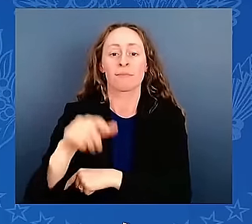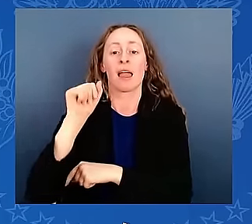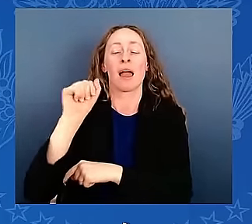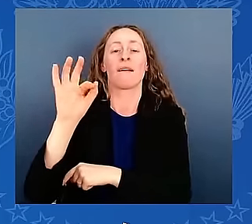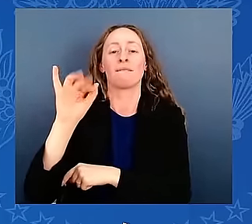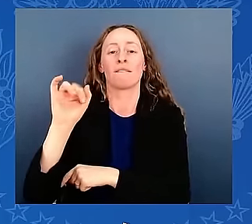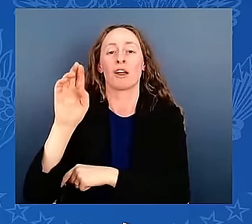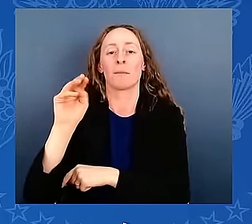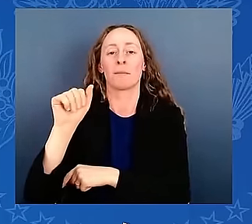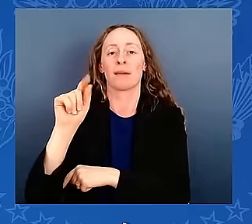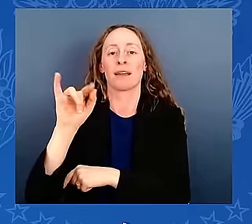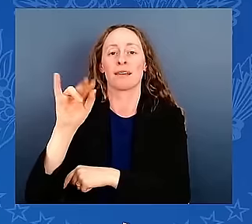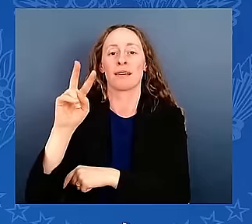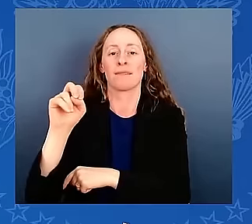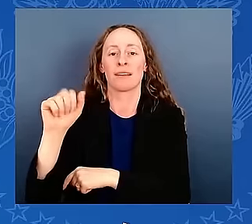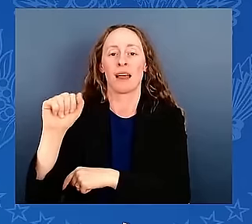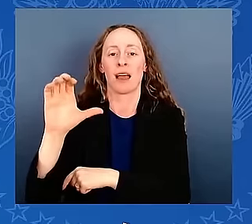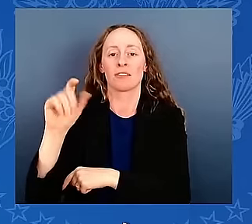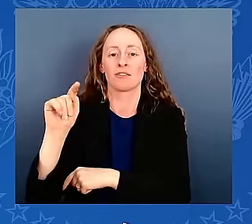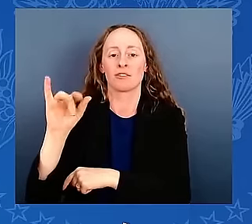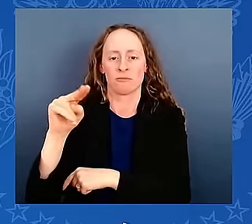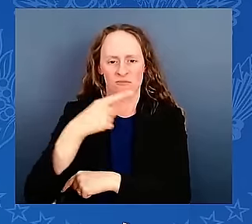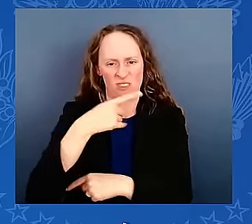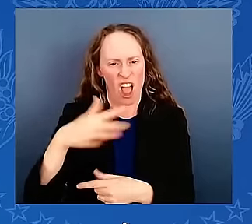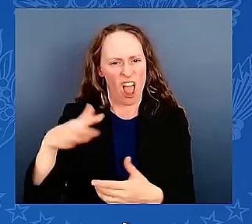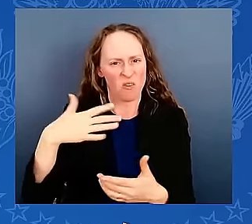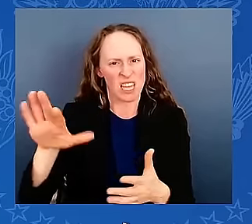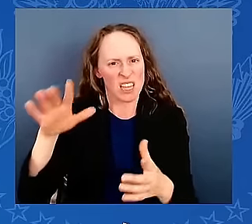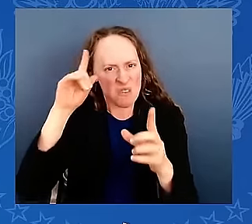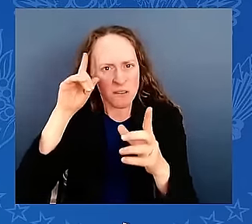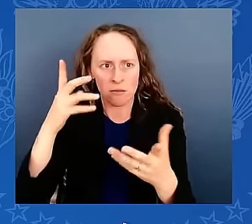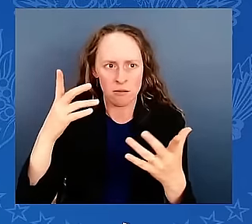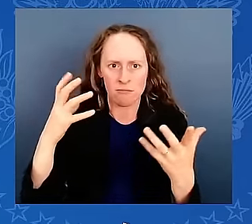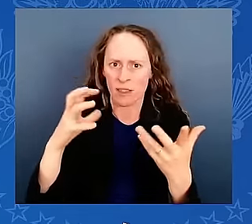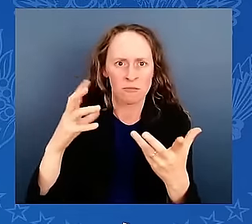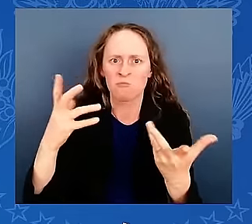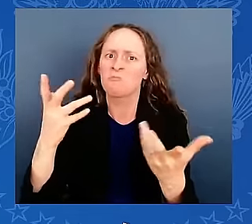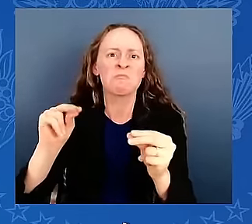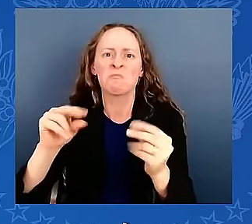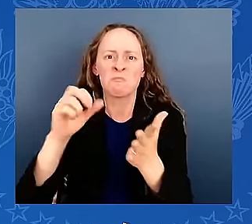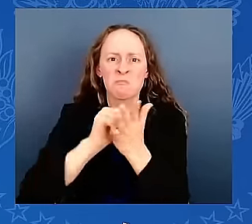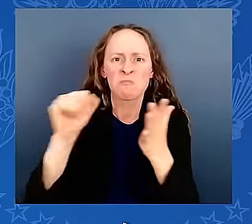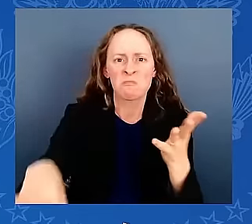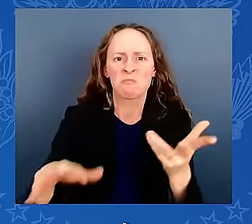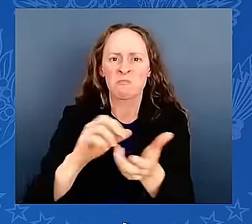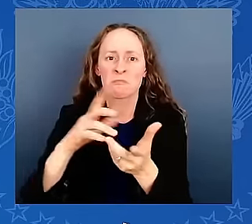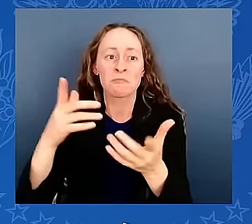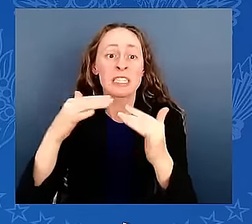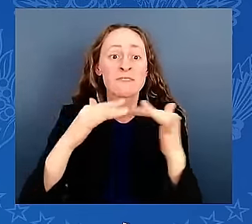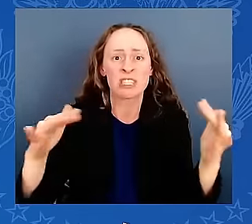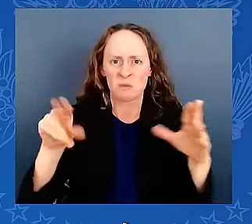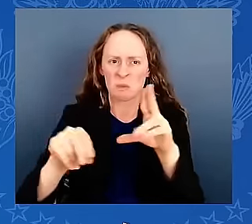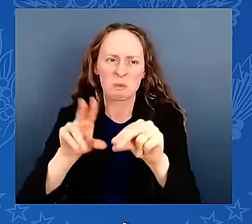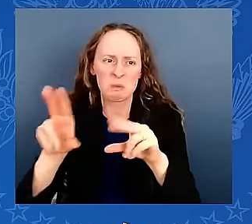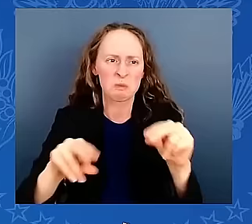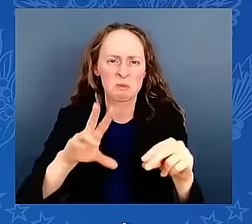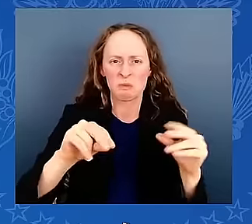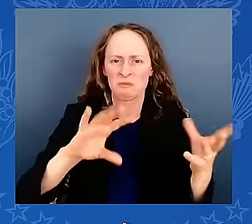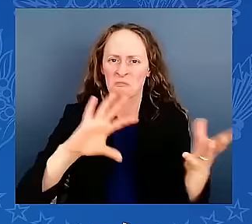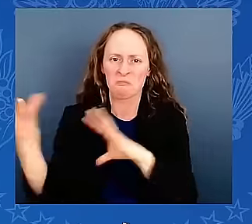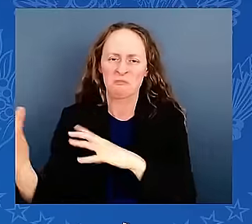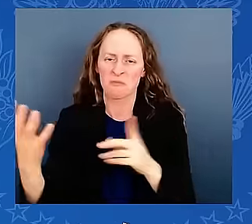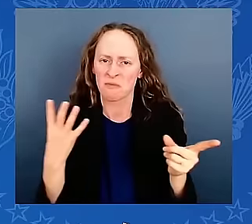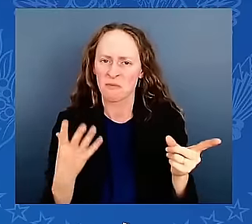diversity, equity and inclusion all across American life. They're already trying to do it by banning